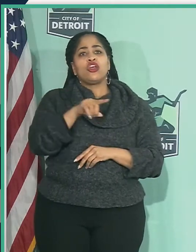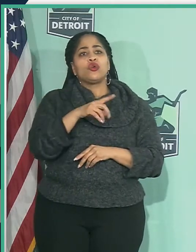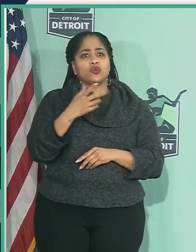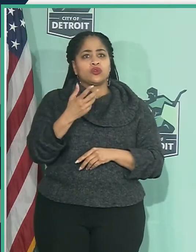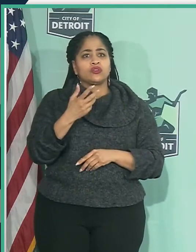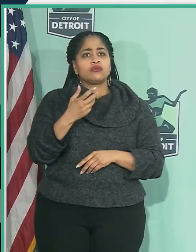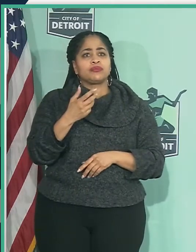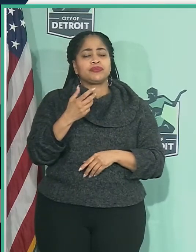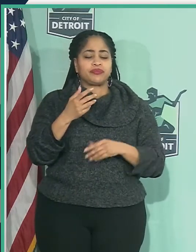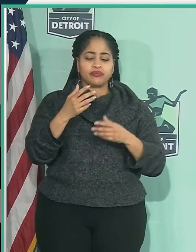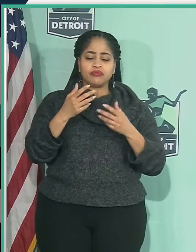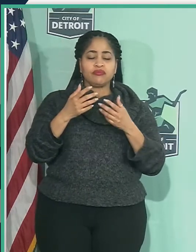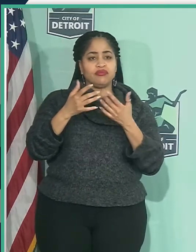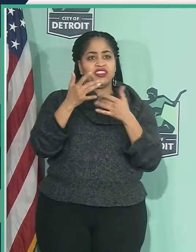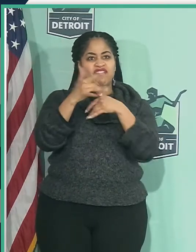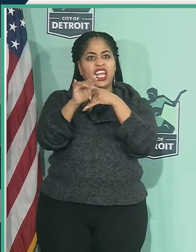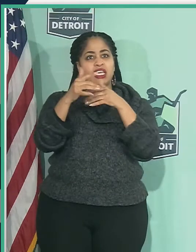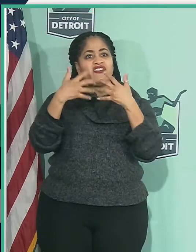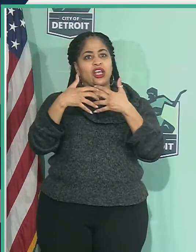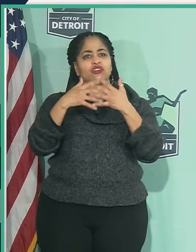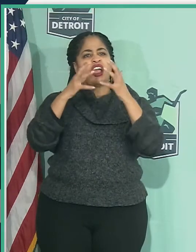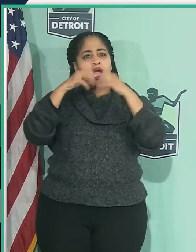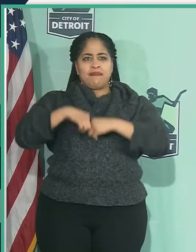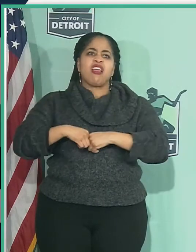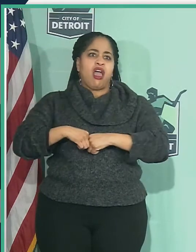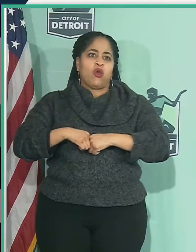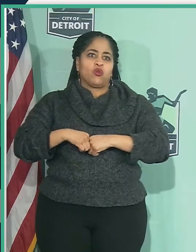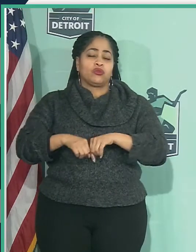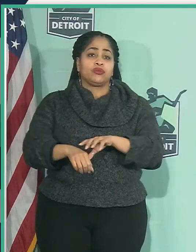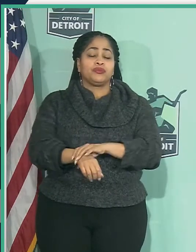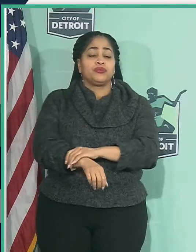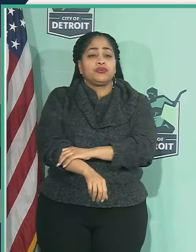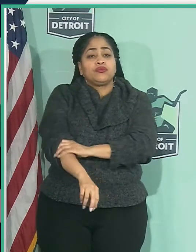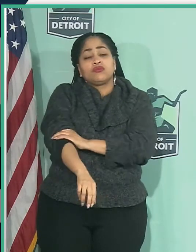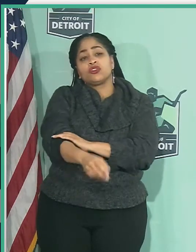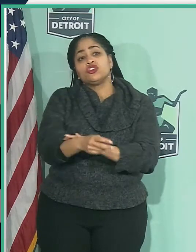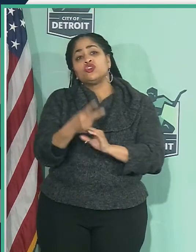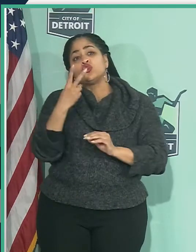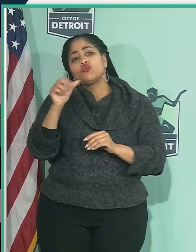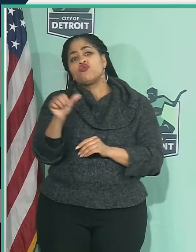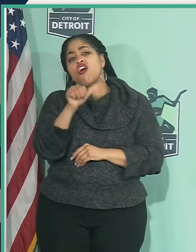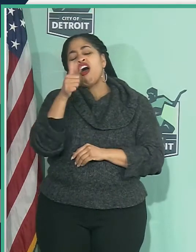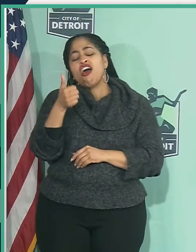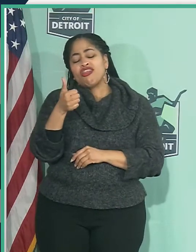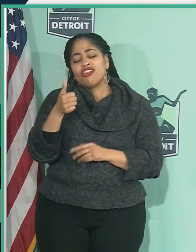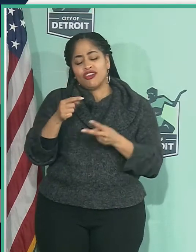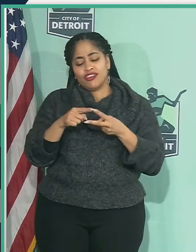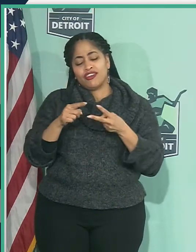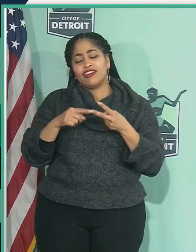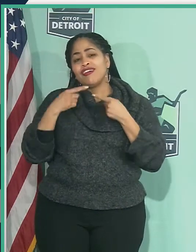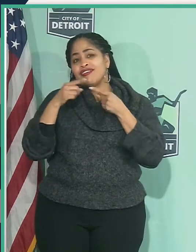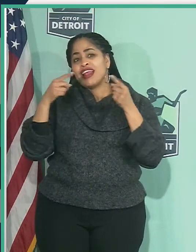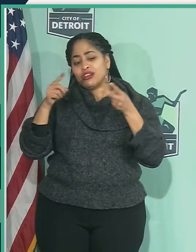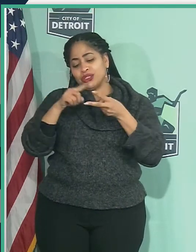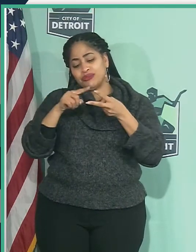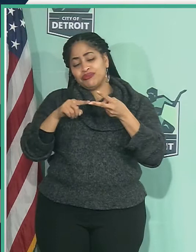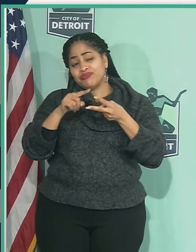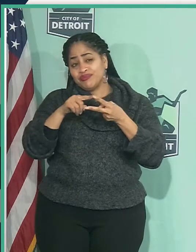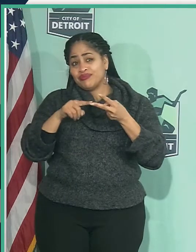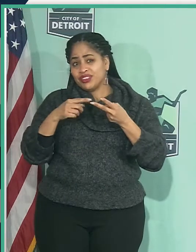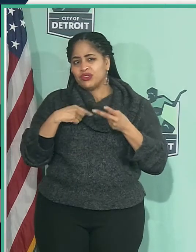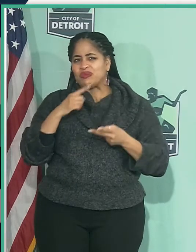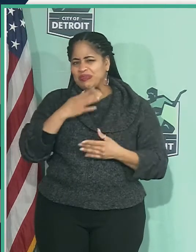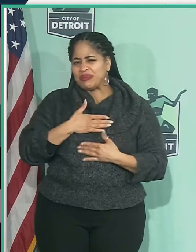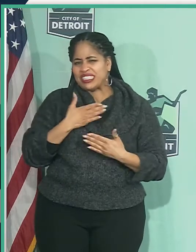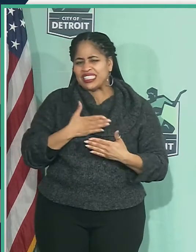decades vacant factory start to come down. Two other significant announcements today. I'm really